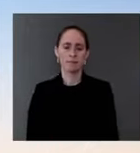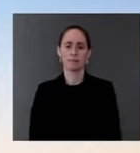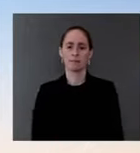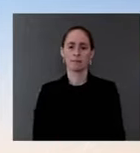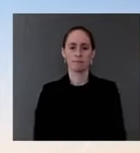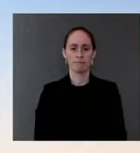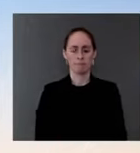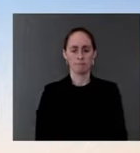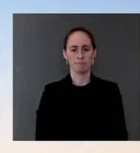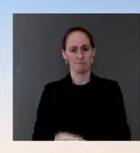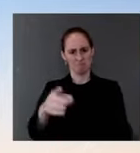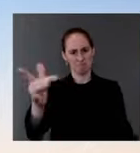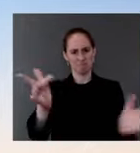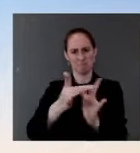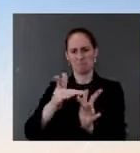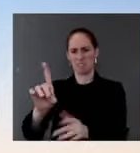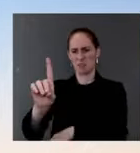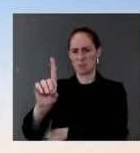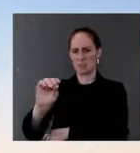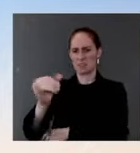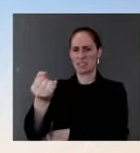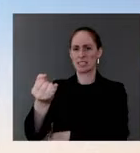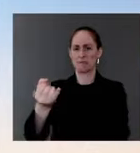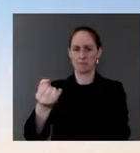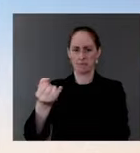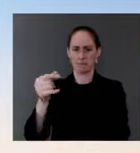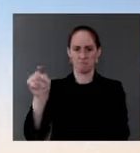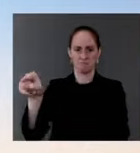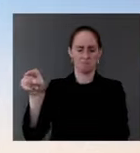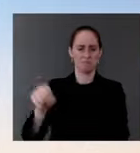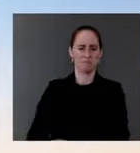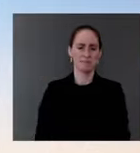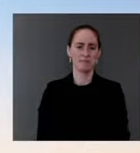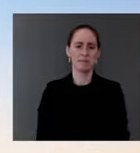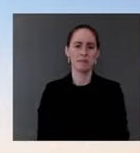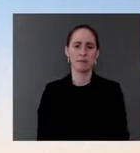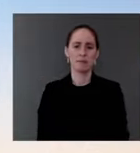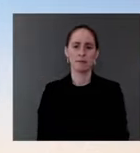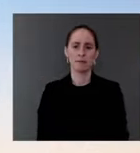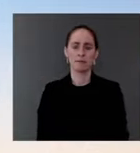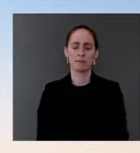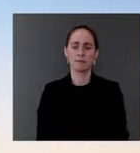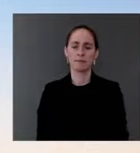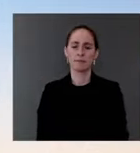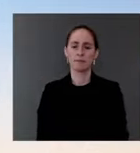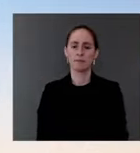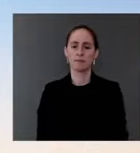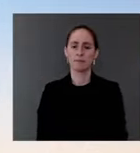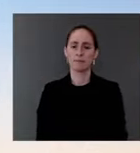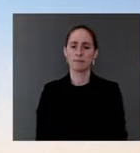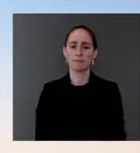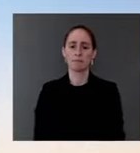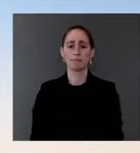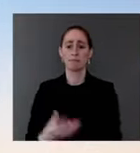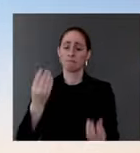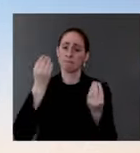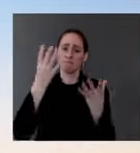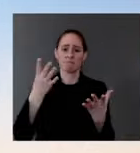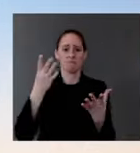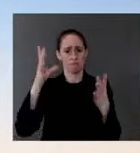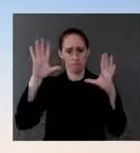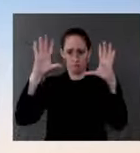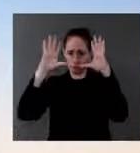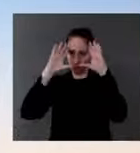say, broadly speaking, outside of this case, that the president has been an advocate for freedom of speech, freedom of press. He's holding a